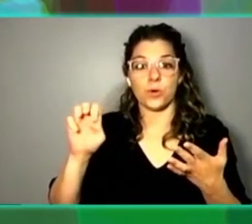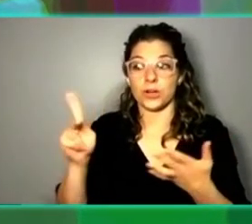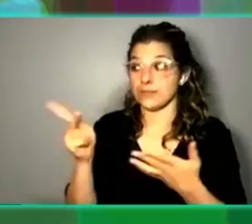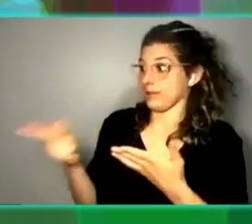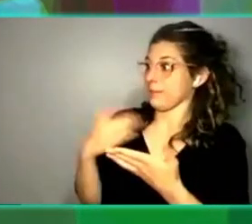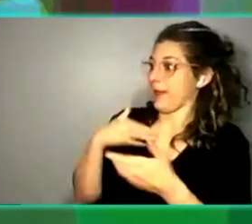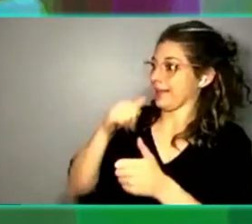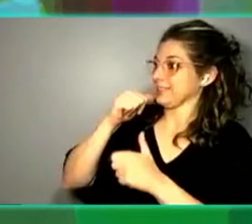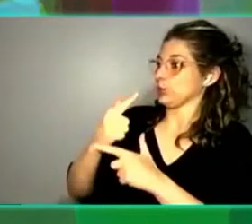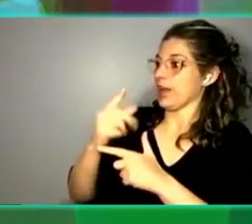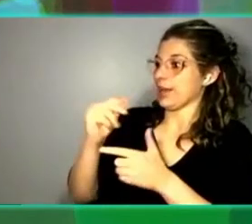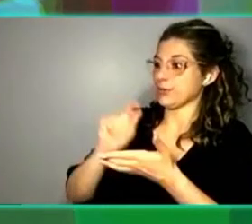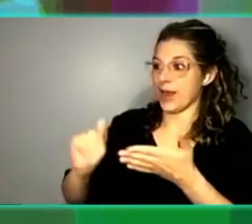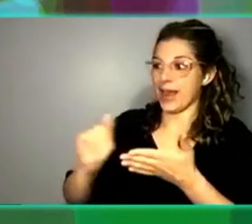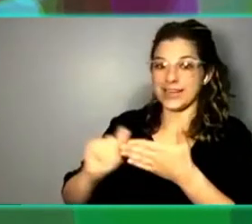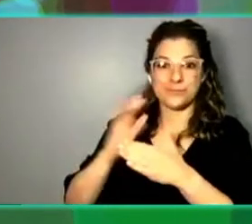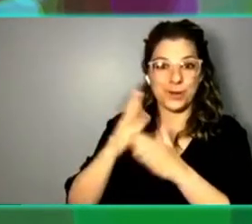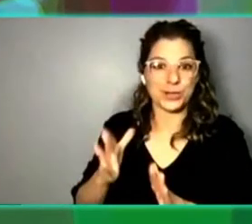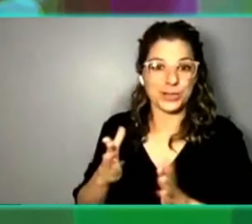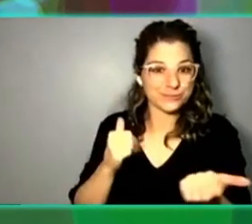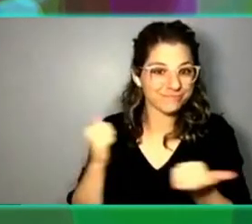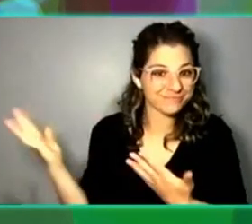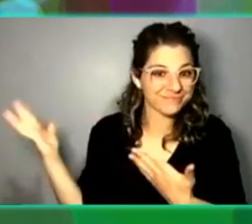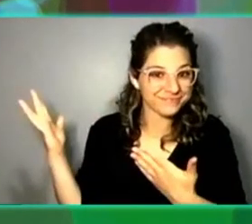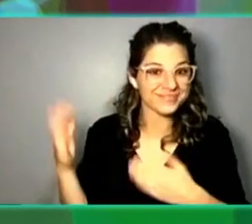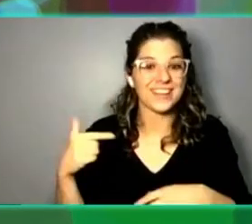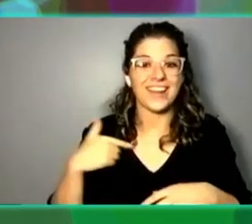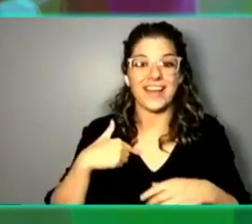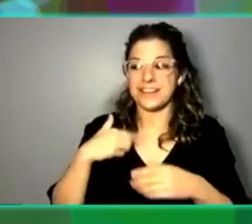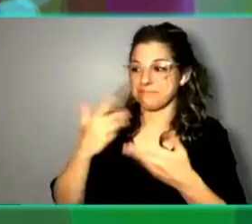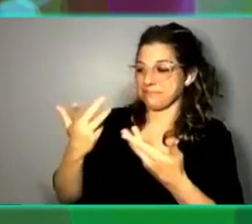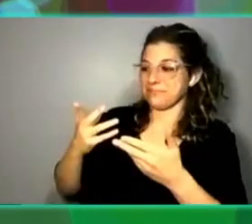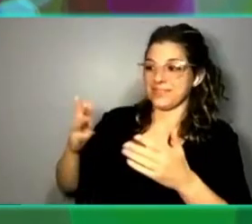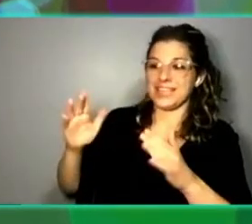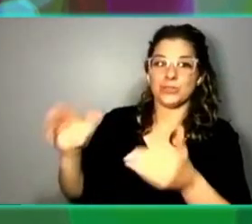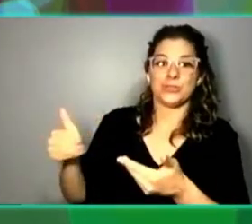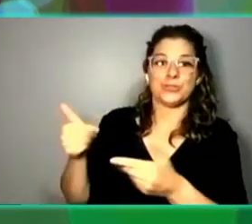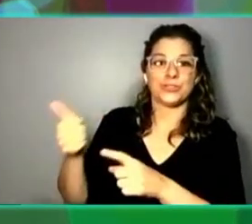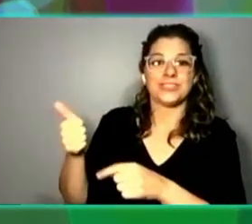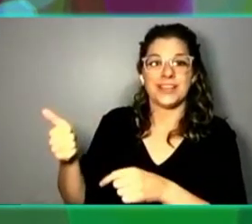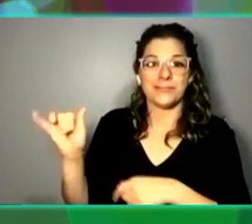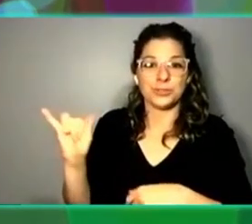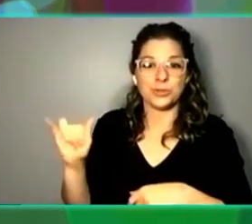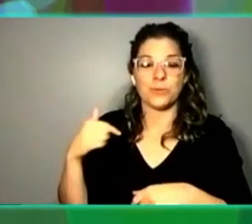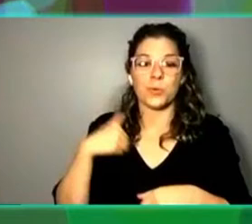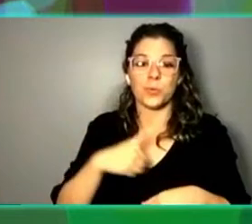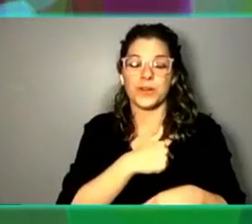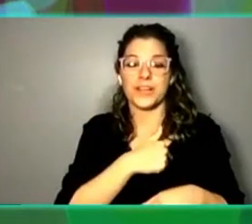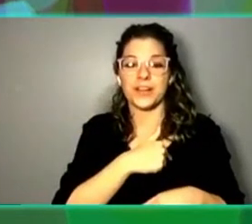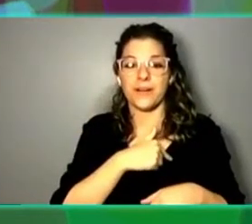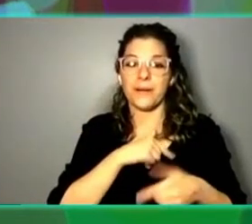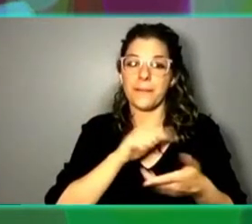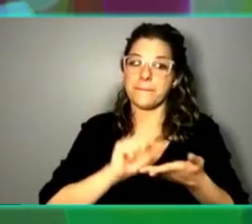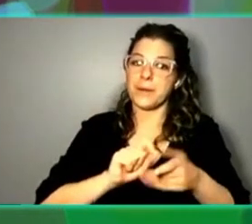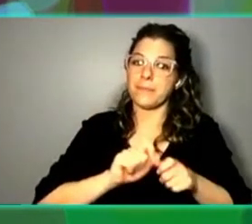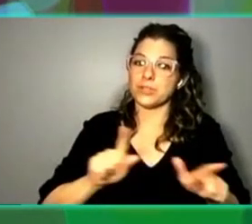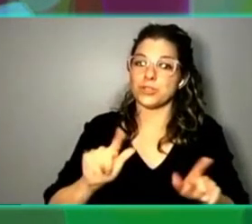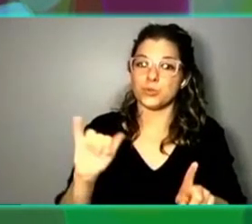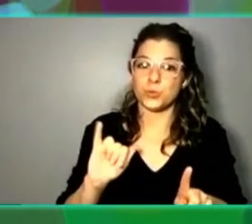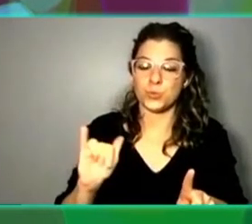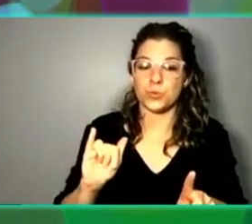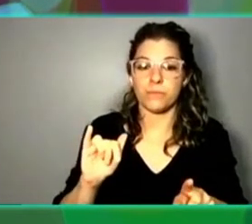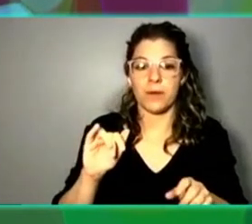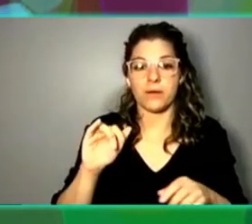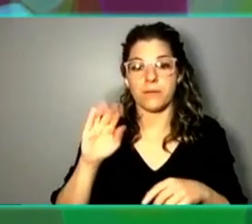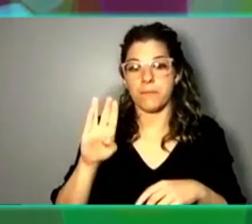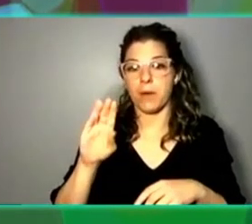writing partner. and I'll allow her to introduce herself too, but we are also publishers of Bopsy